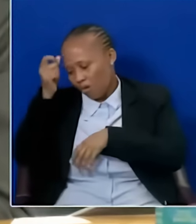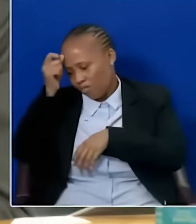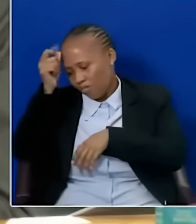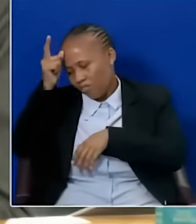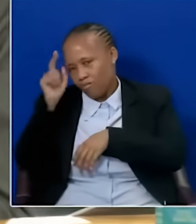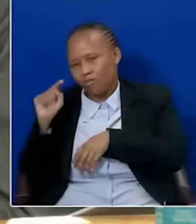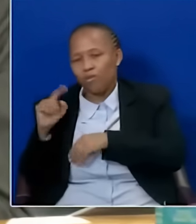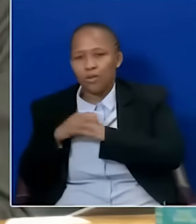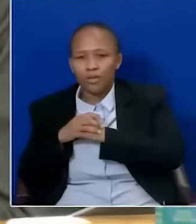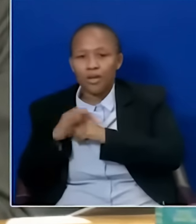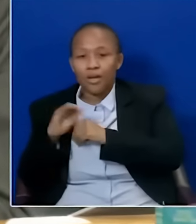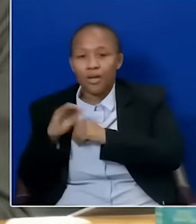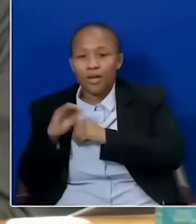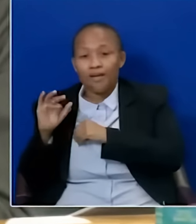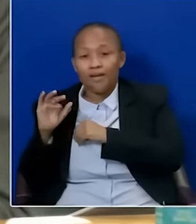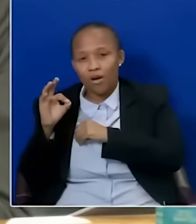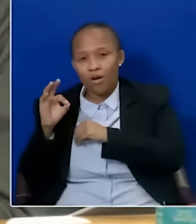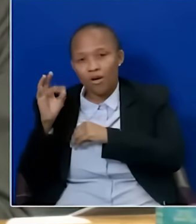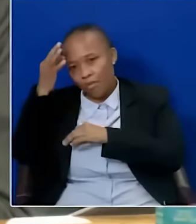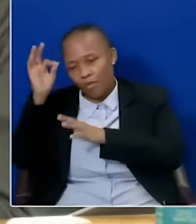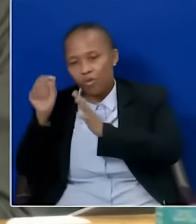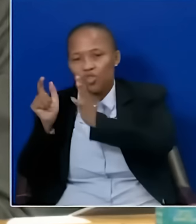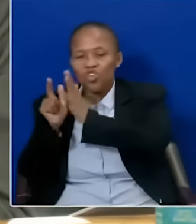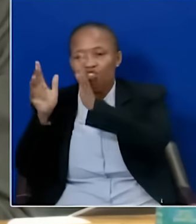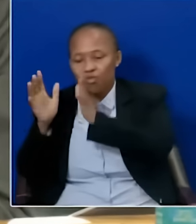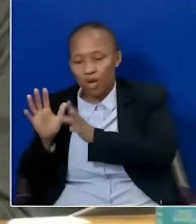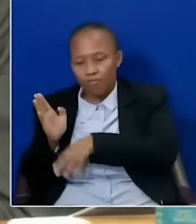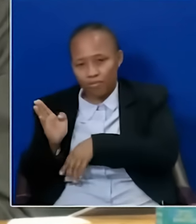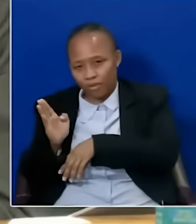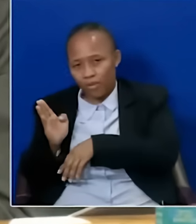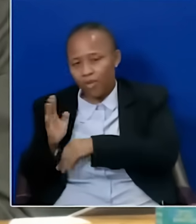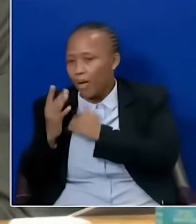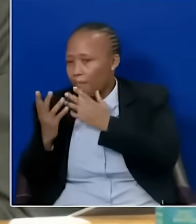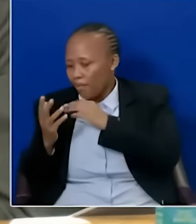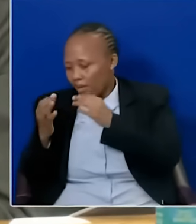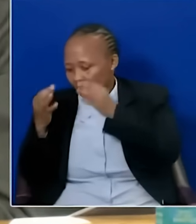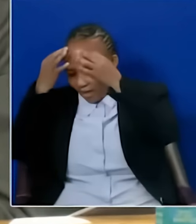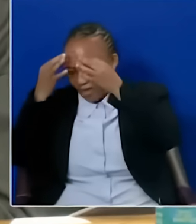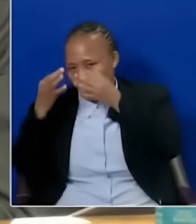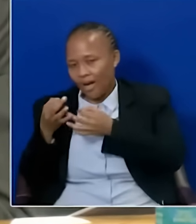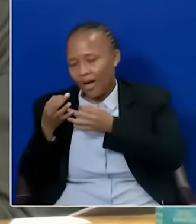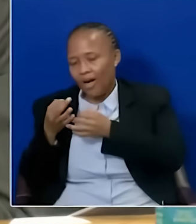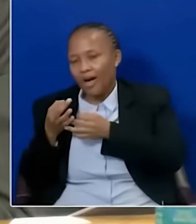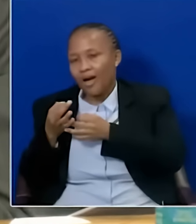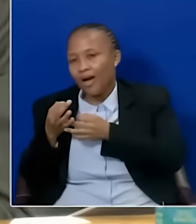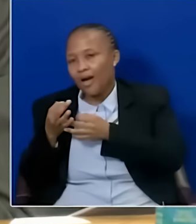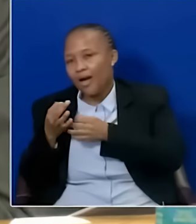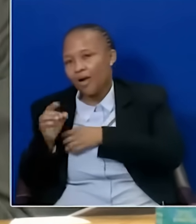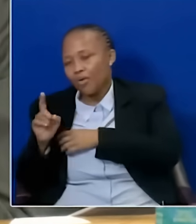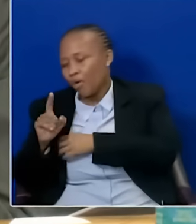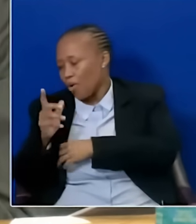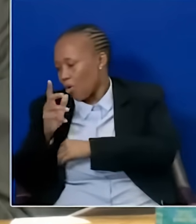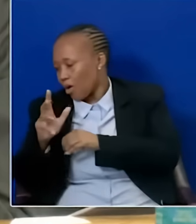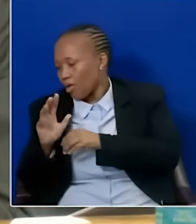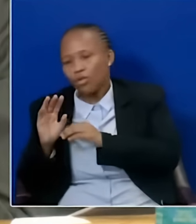or if that meeting decides they want a fresh start, it is still possible to do the fresh start